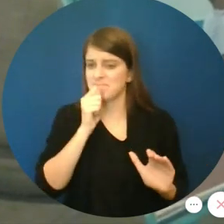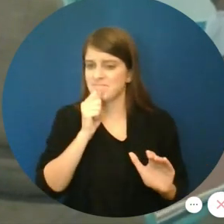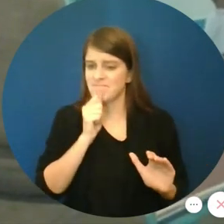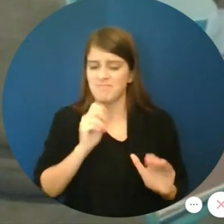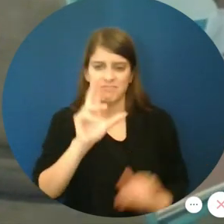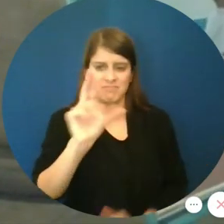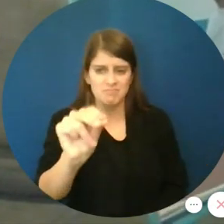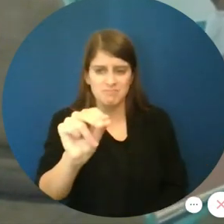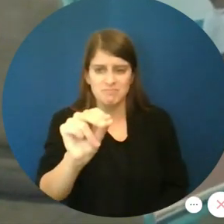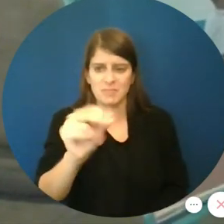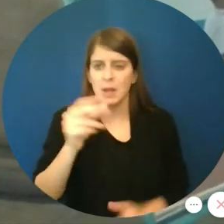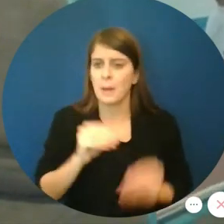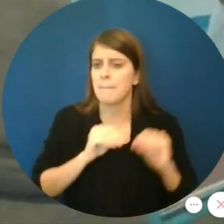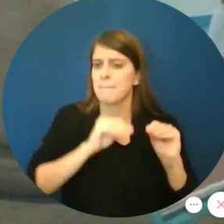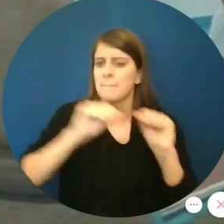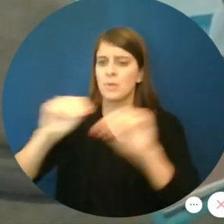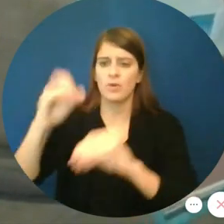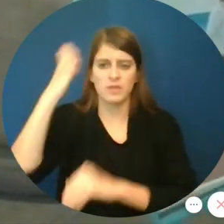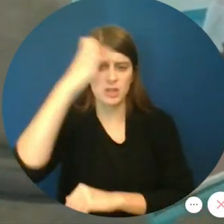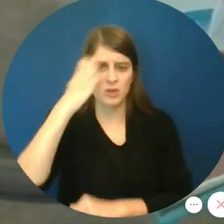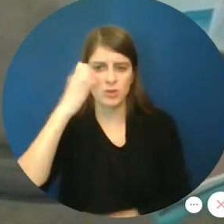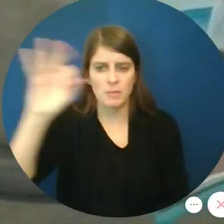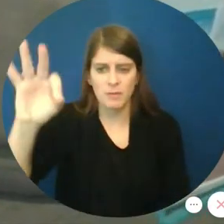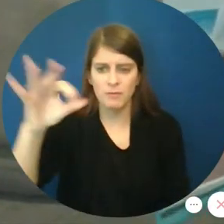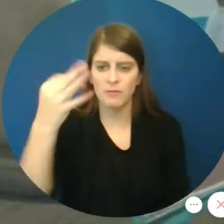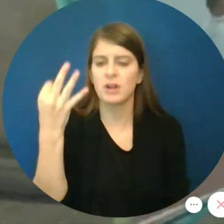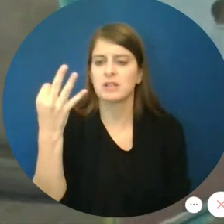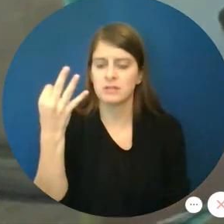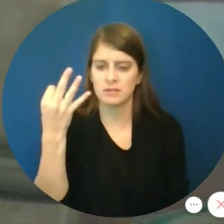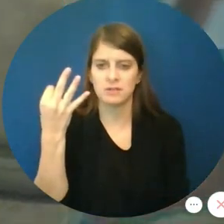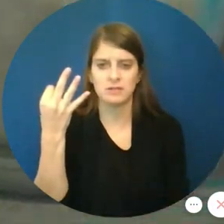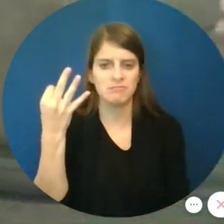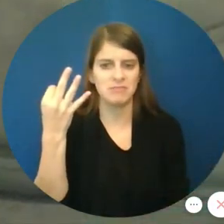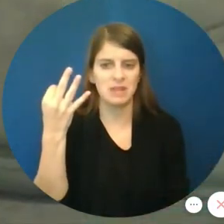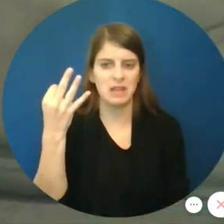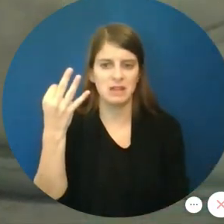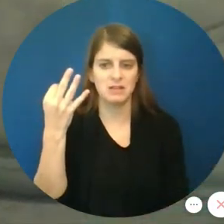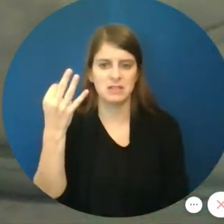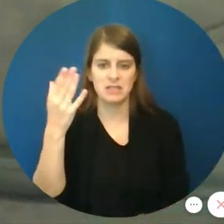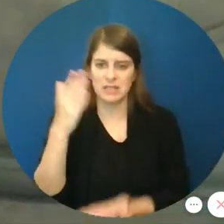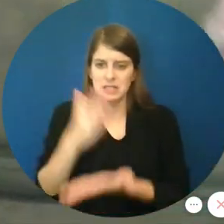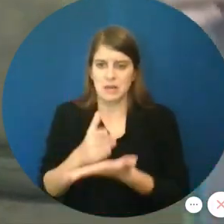He decided to move to France and become an independent researcher.